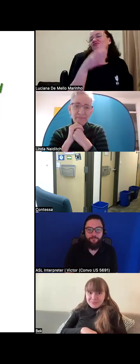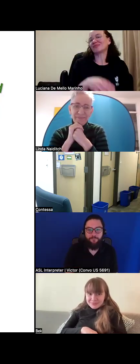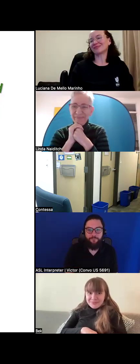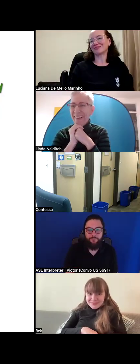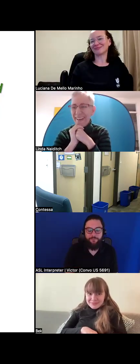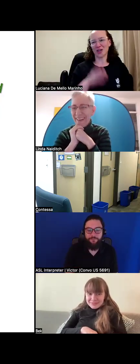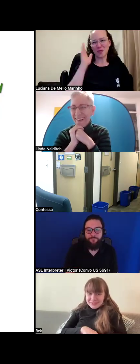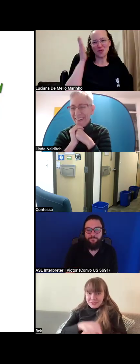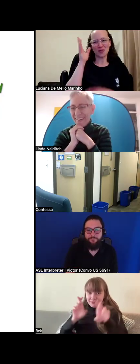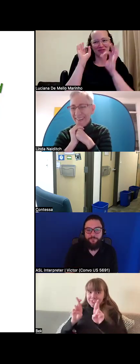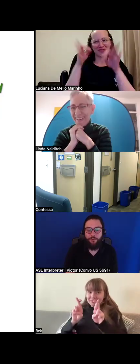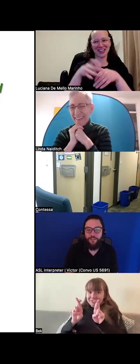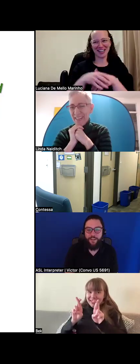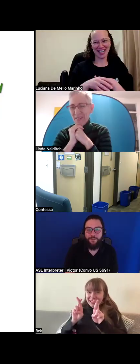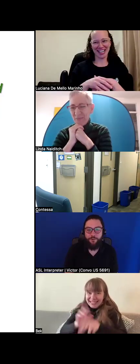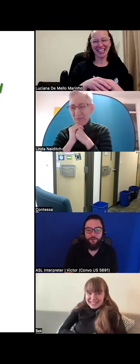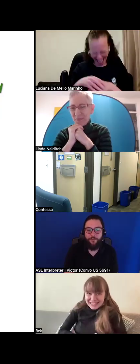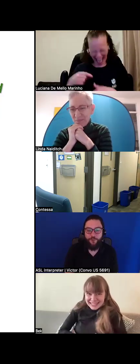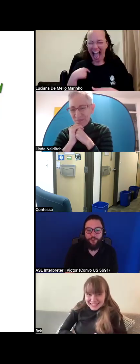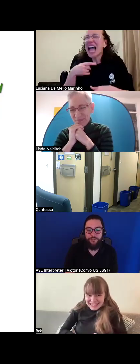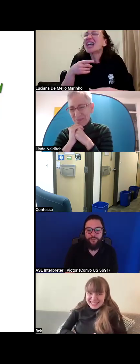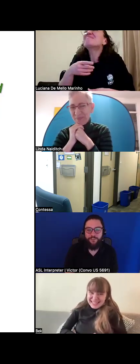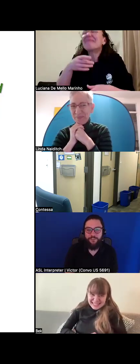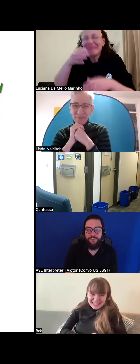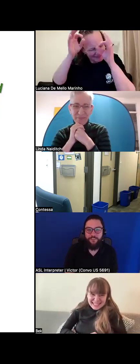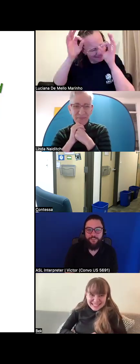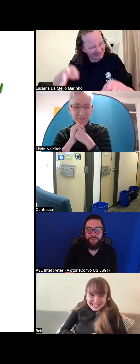them. You'll be the expert in the room for sure.